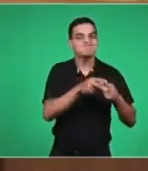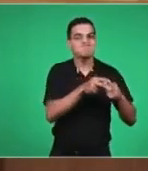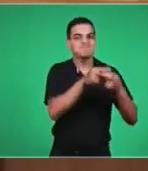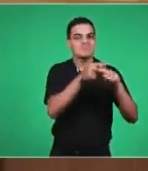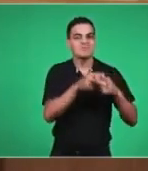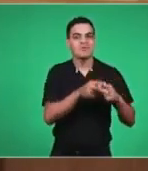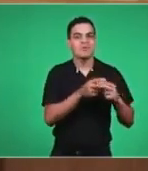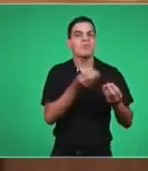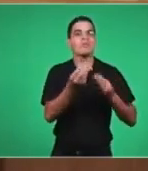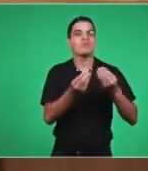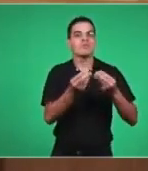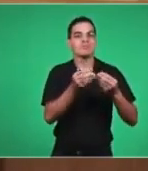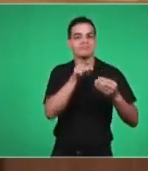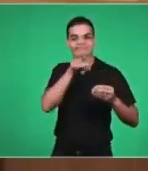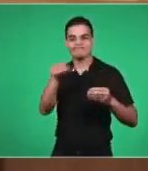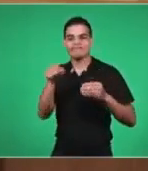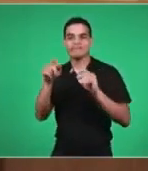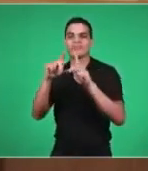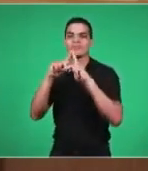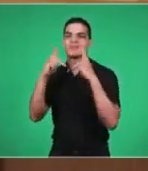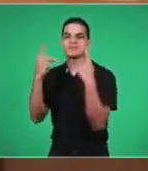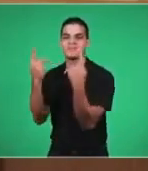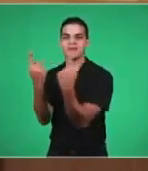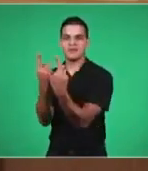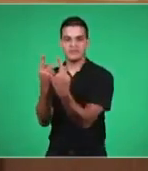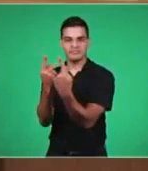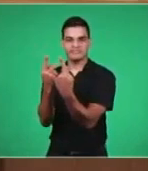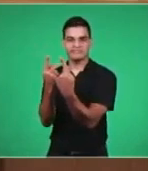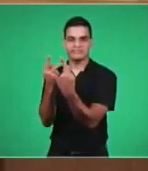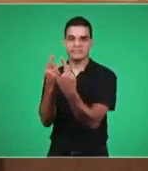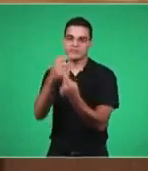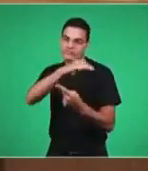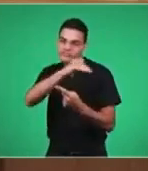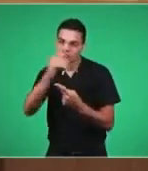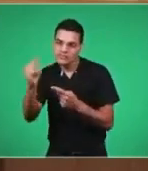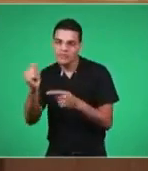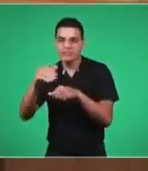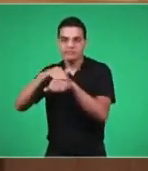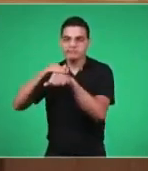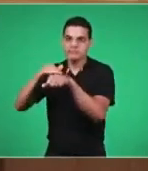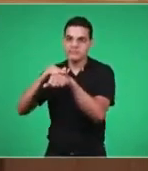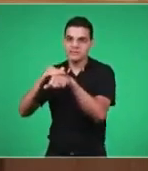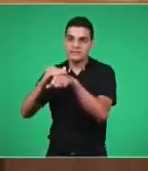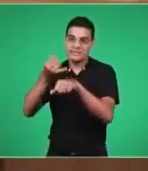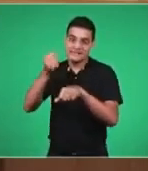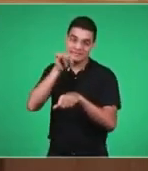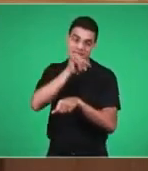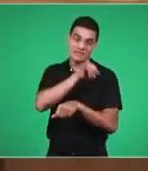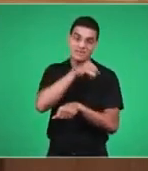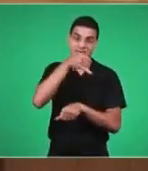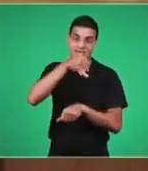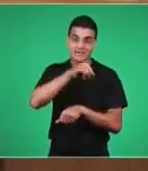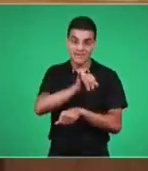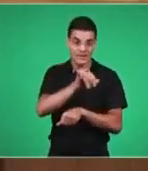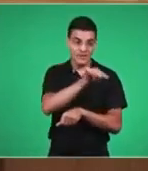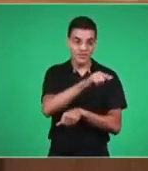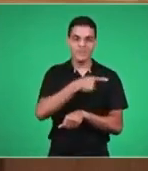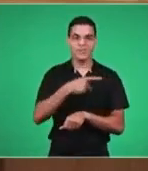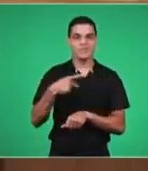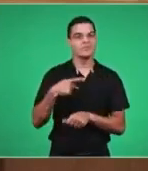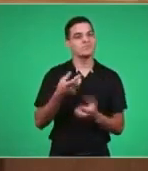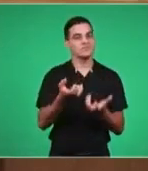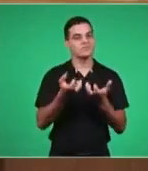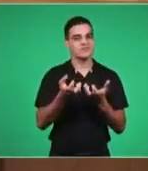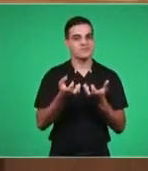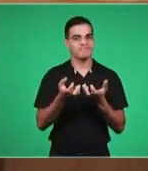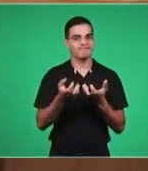there is an error and a something going wrong in the church, he is going to correct this. If he